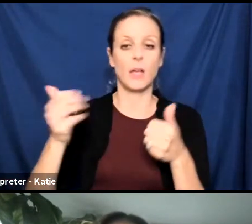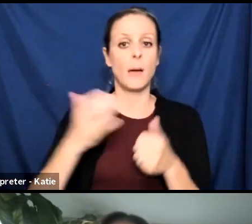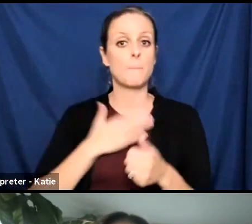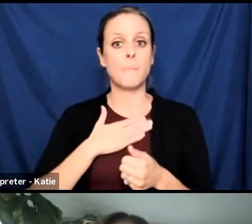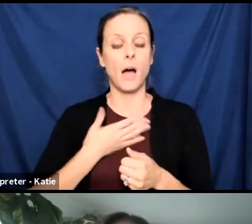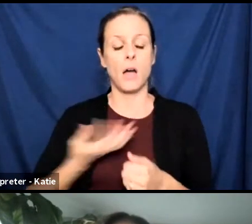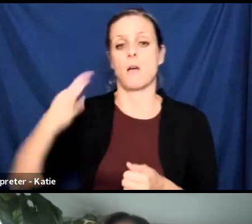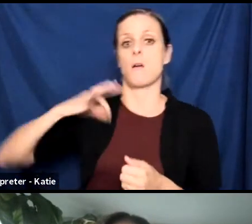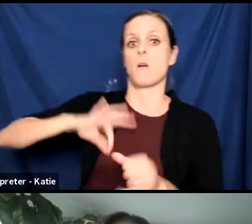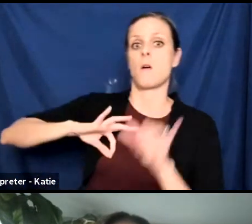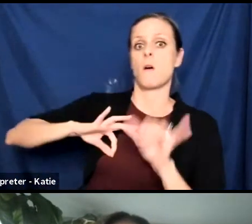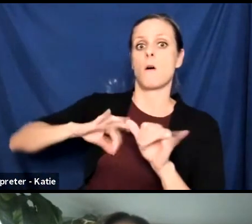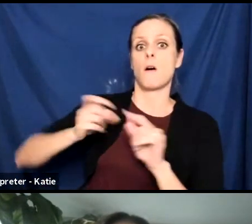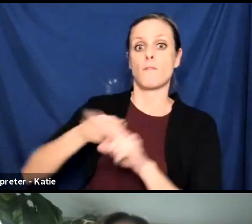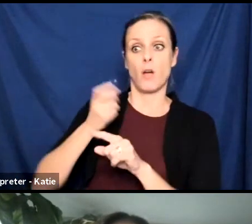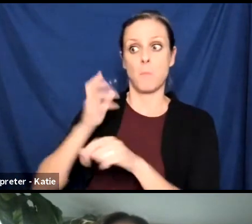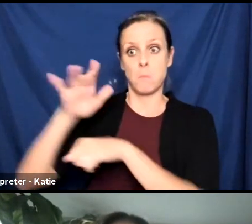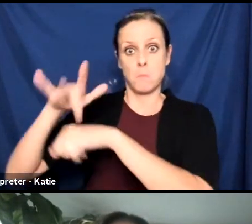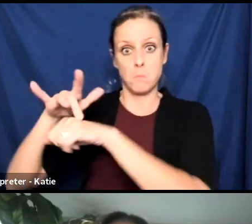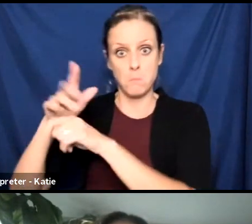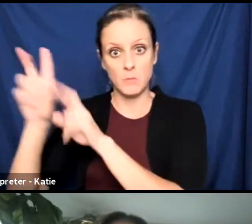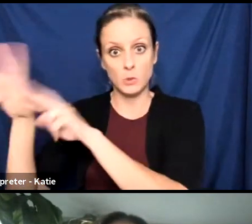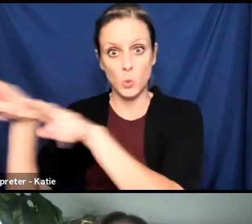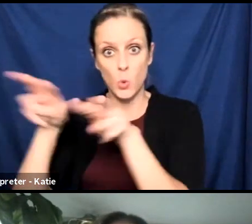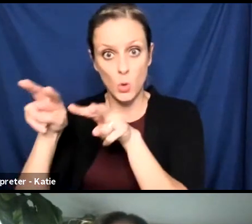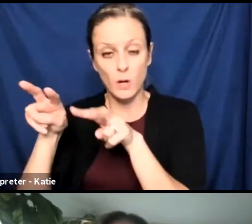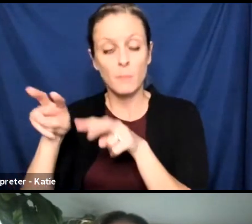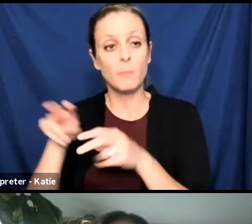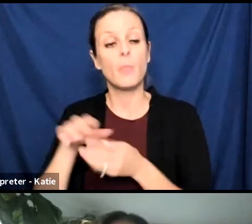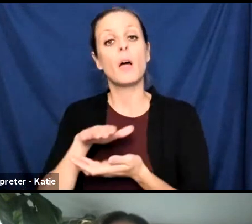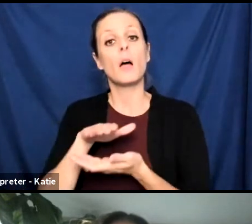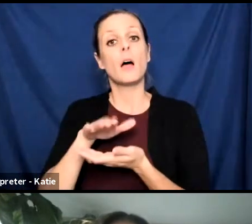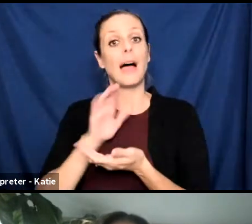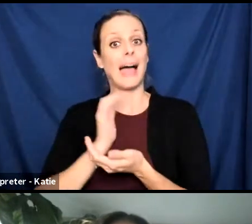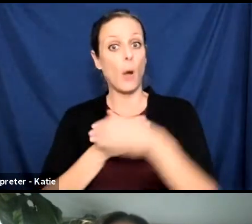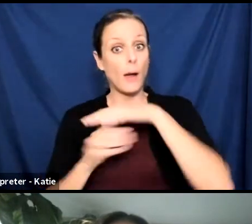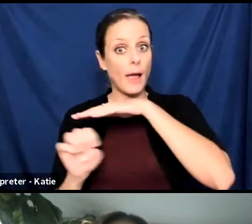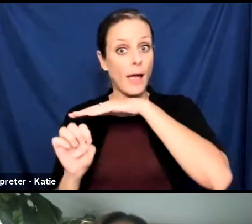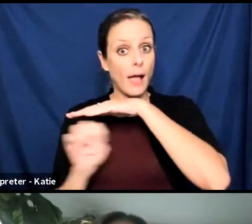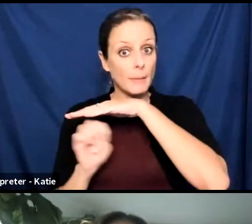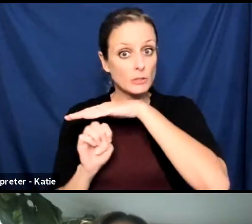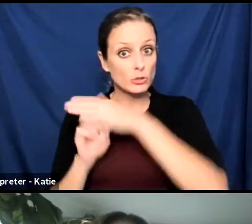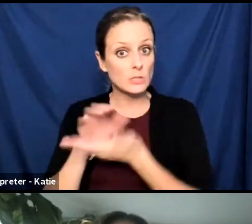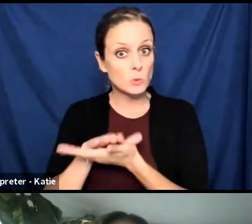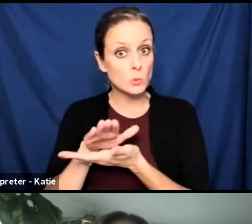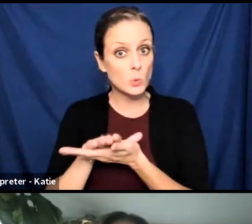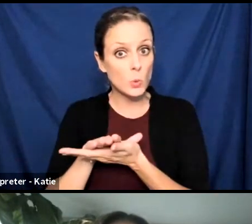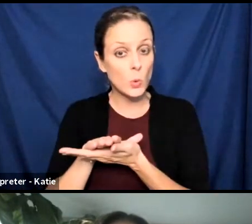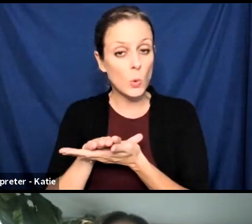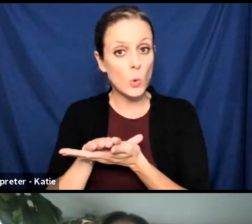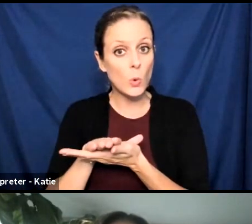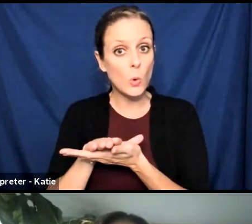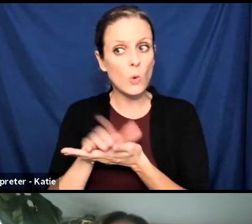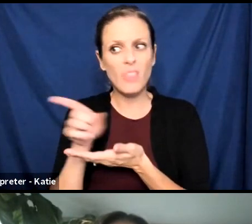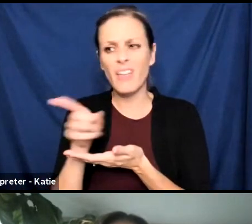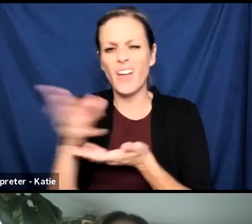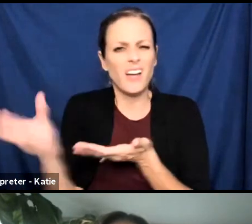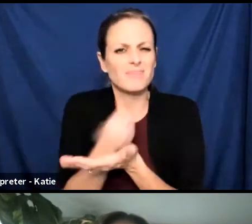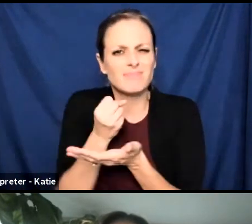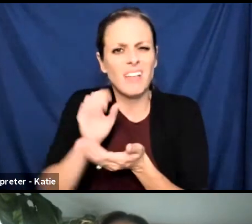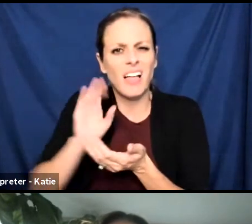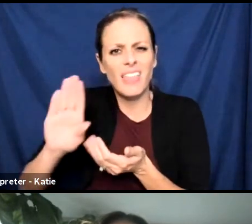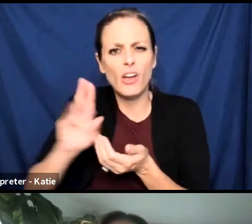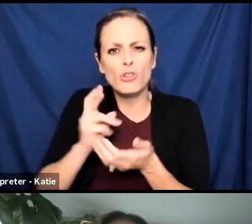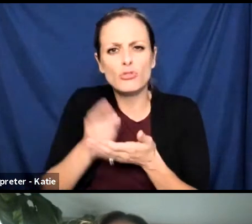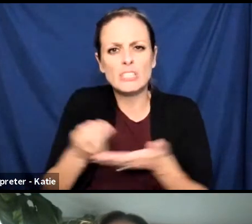that in our school sites, especially our elementary sites, they made the most of the resources that they have,